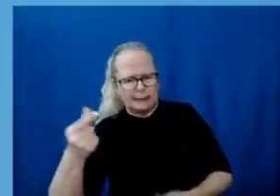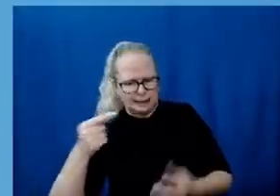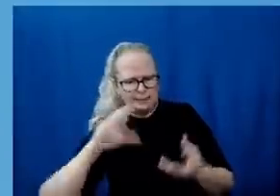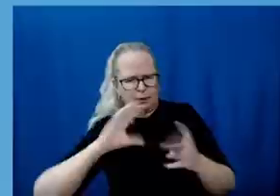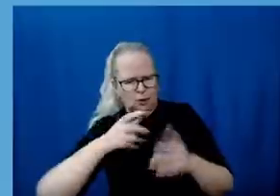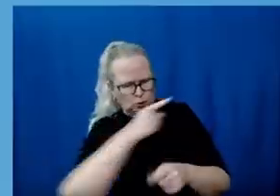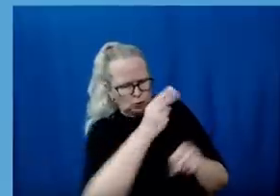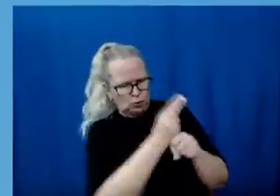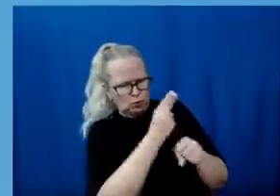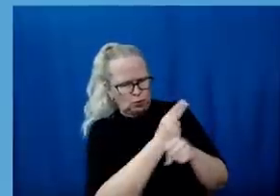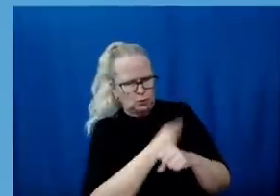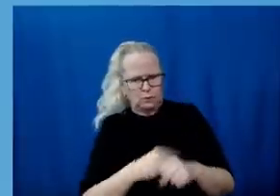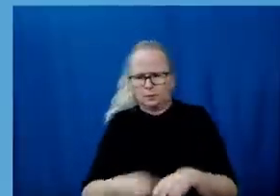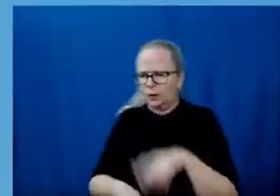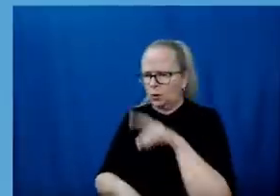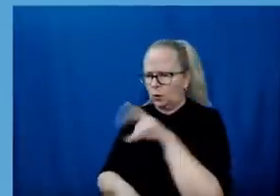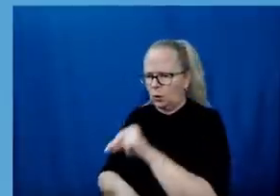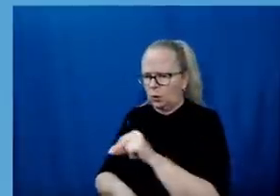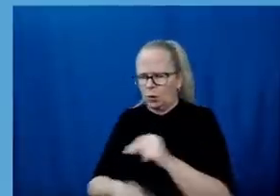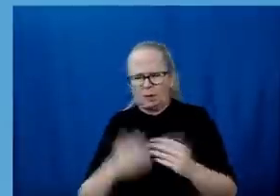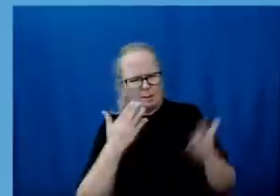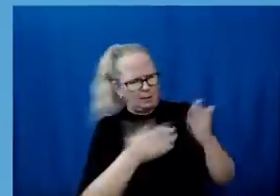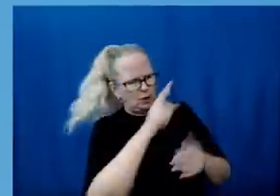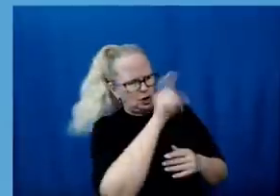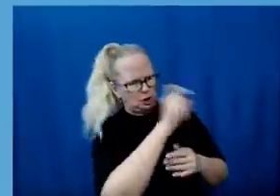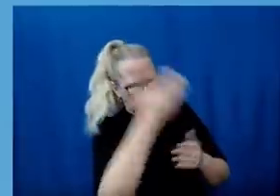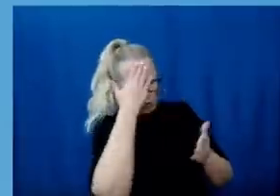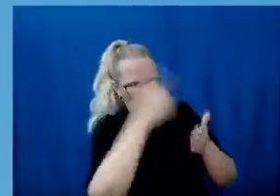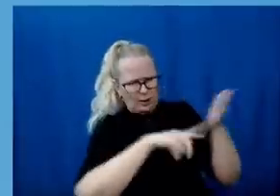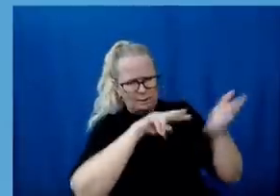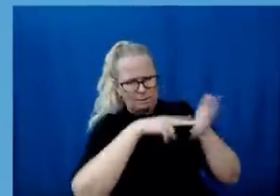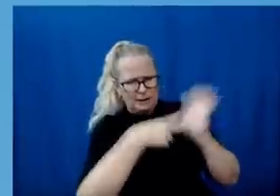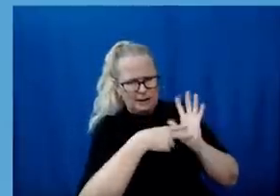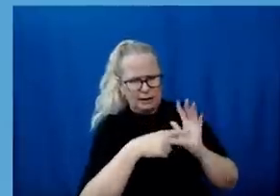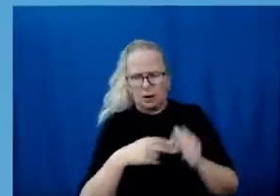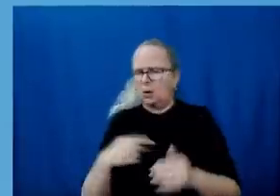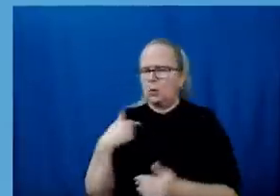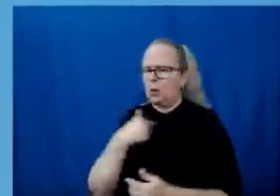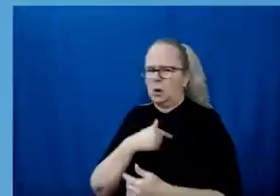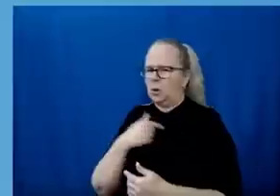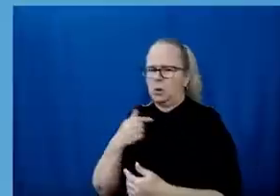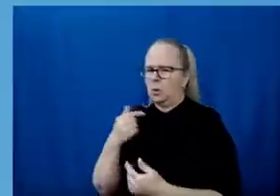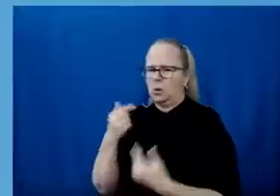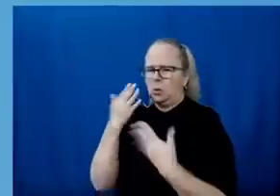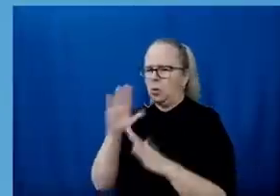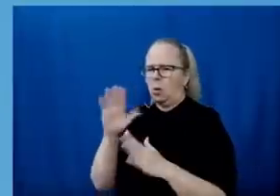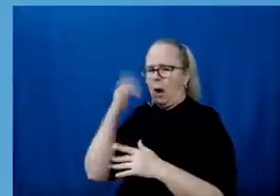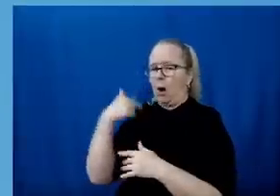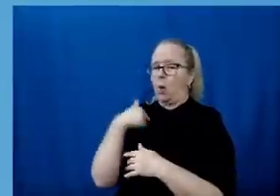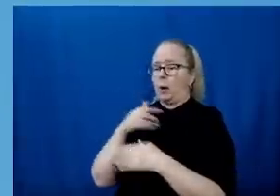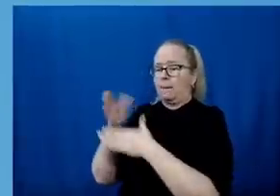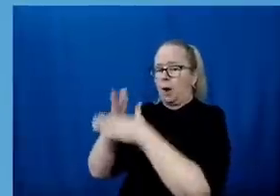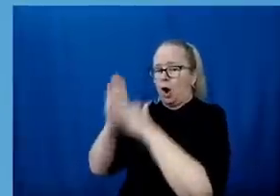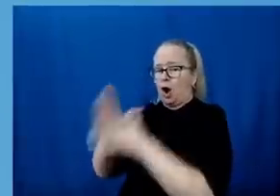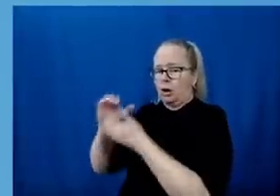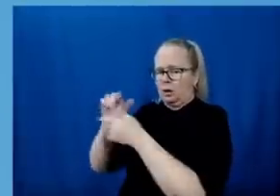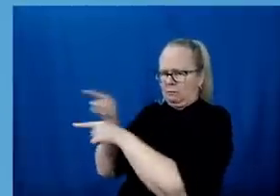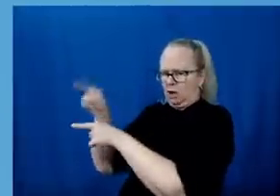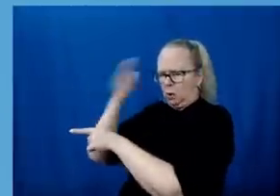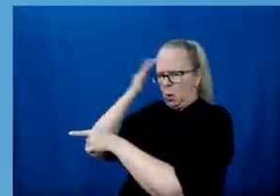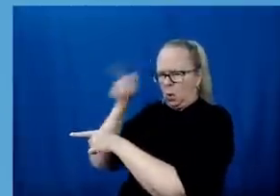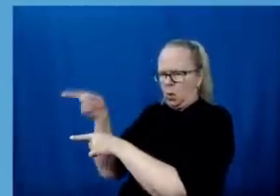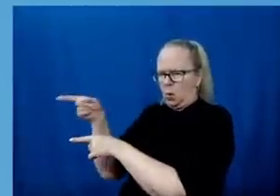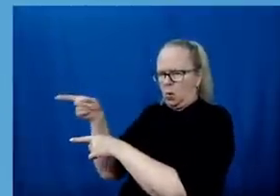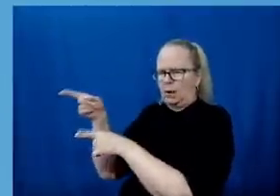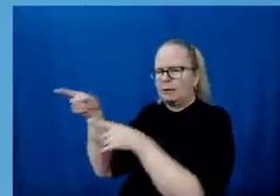Yeah, maybe you should use a wearing blender. You know what a wearing blender is? I don't, but I'm sure my partner at Aqua does. Yeah, what's important